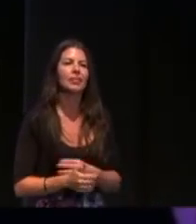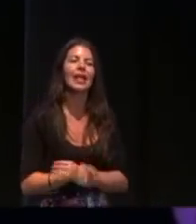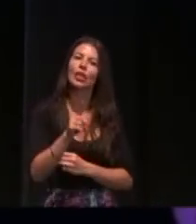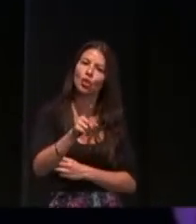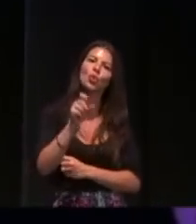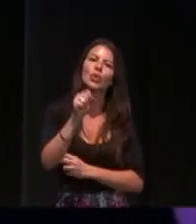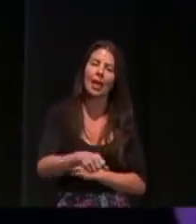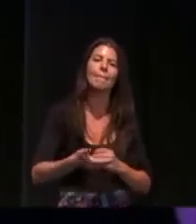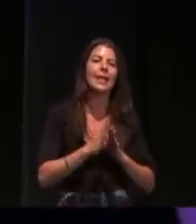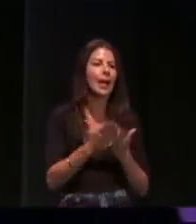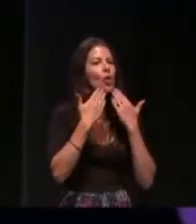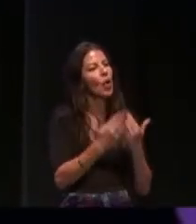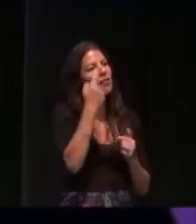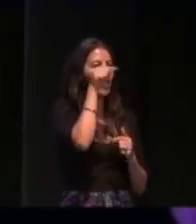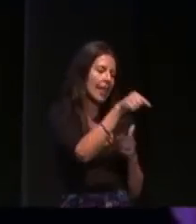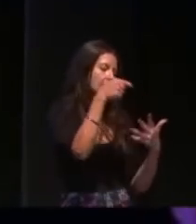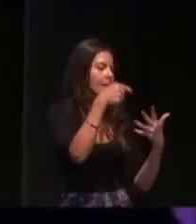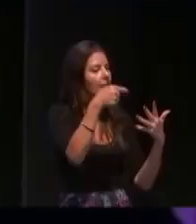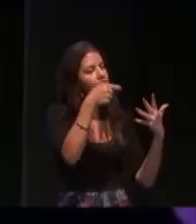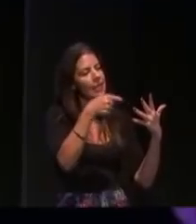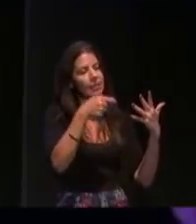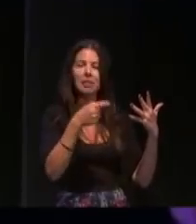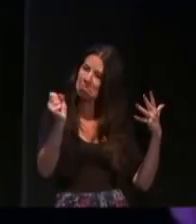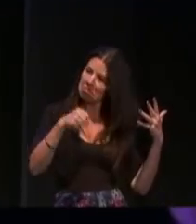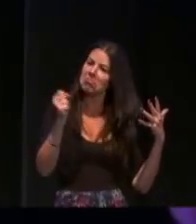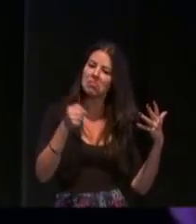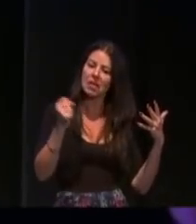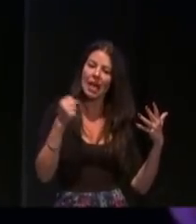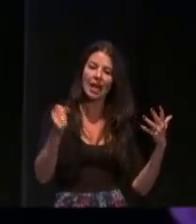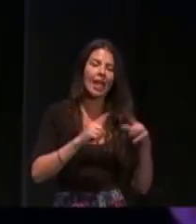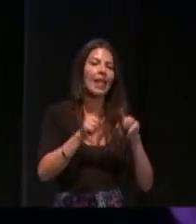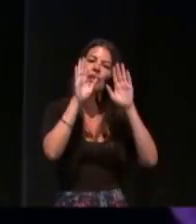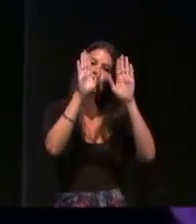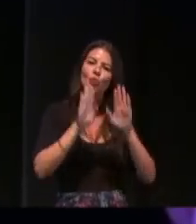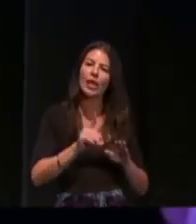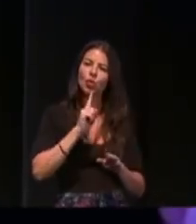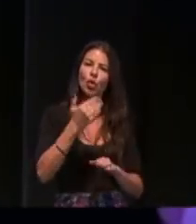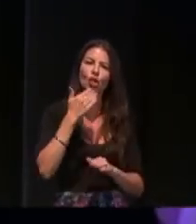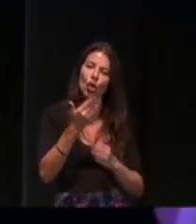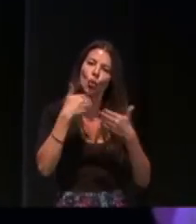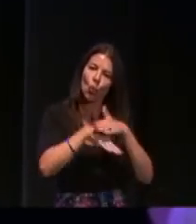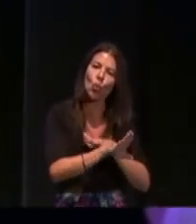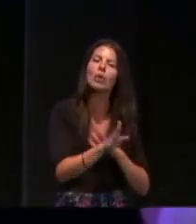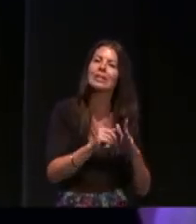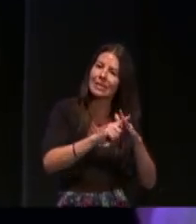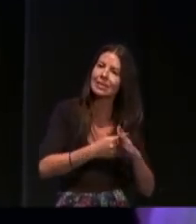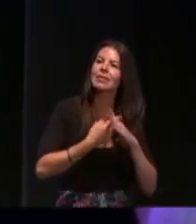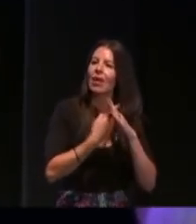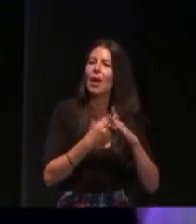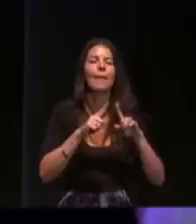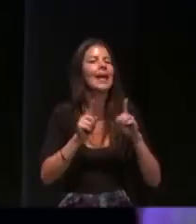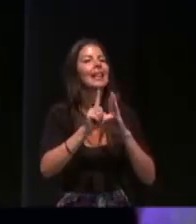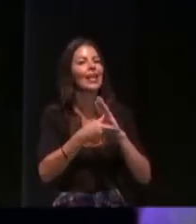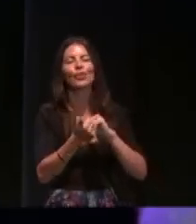You can be grateful for this or that or the other. That's great. It's a great way to get into it.